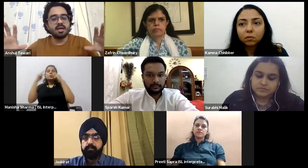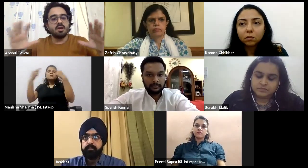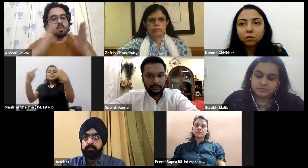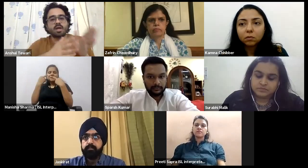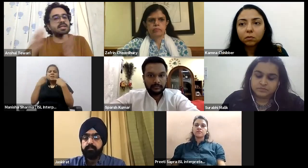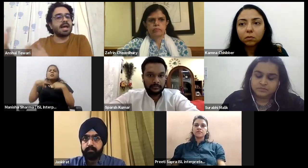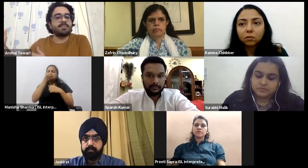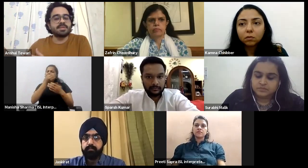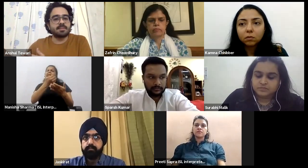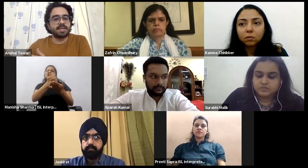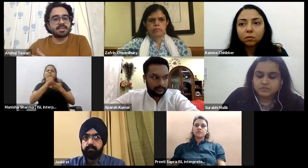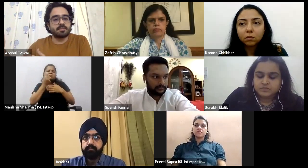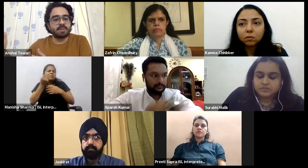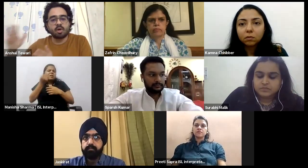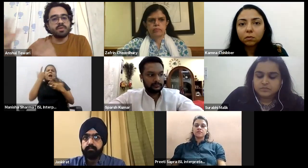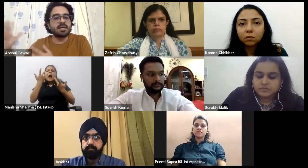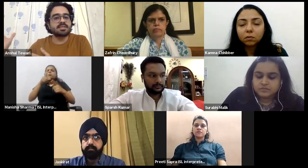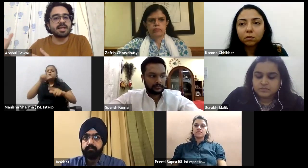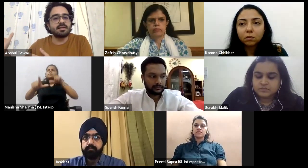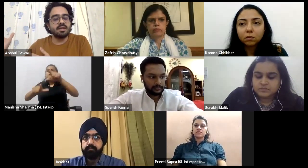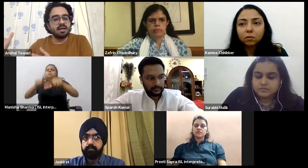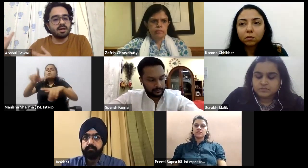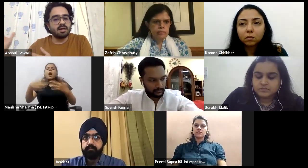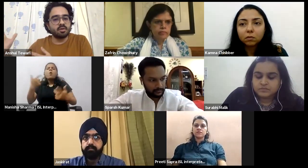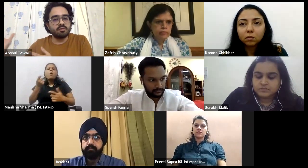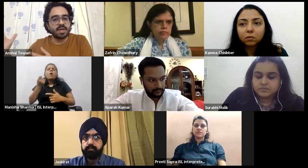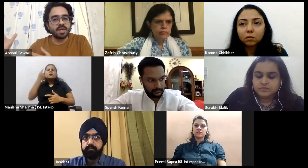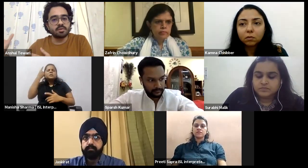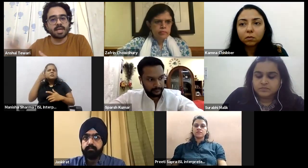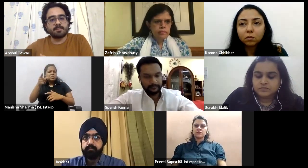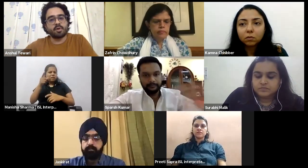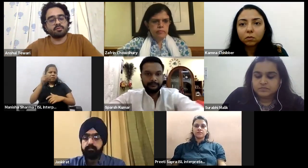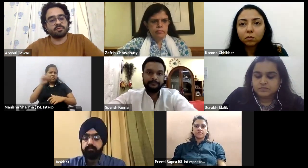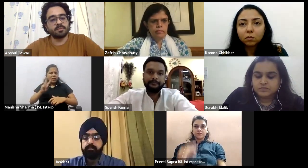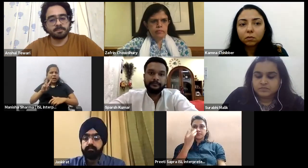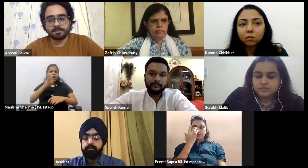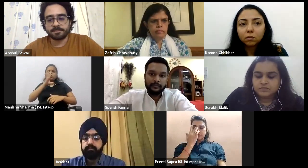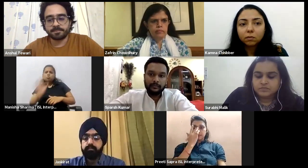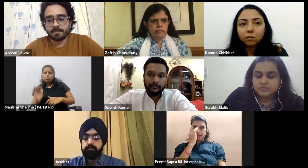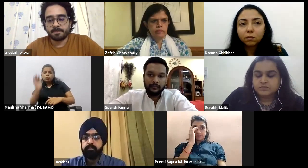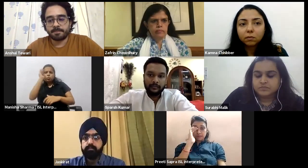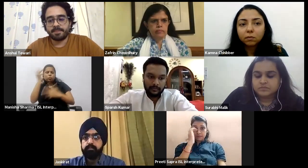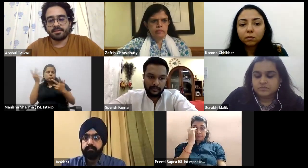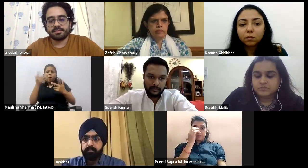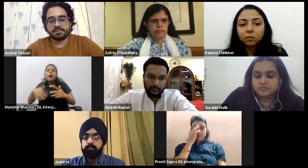track what really happens step by step. How do we understand, fake news from that point of view?